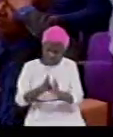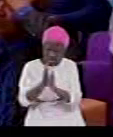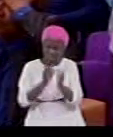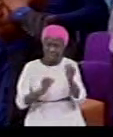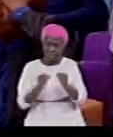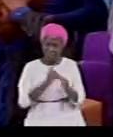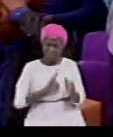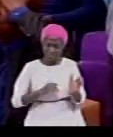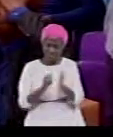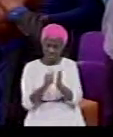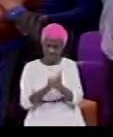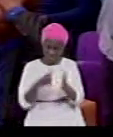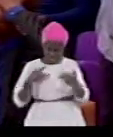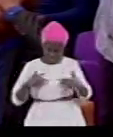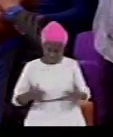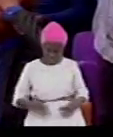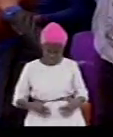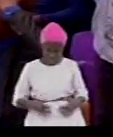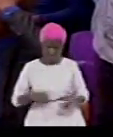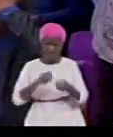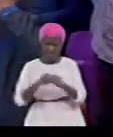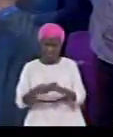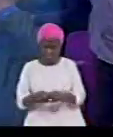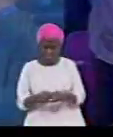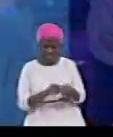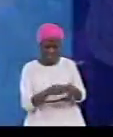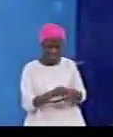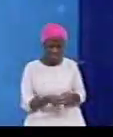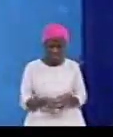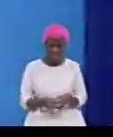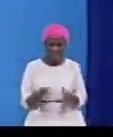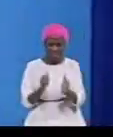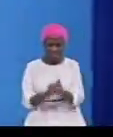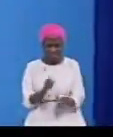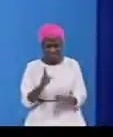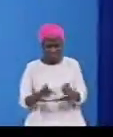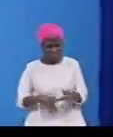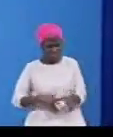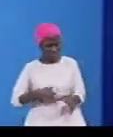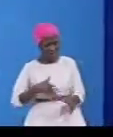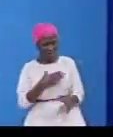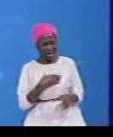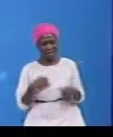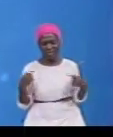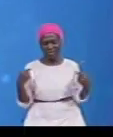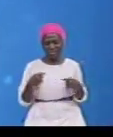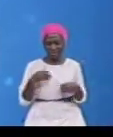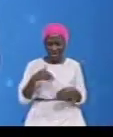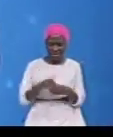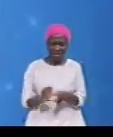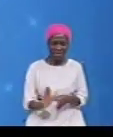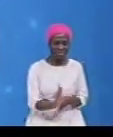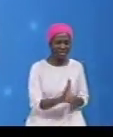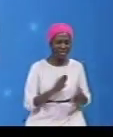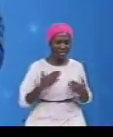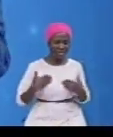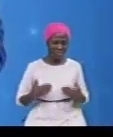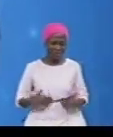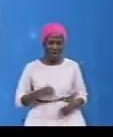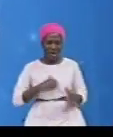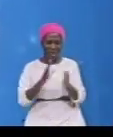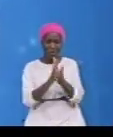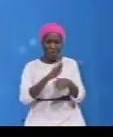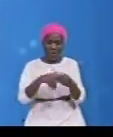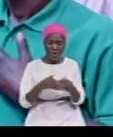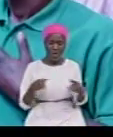that the physical problem tangible that people feel and the pain in their body, I pray, Lord, all the pains